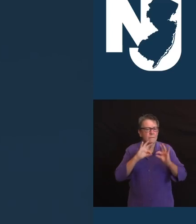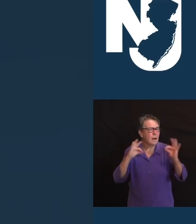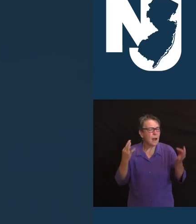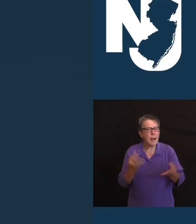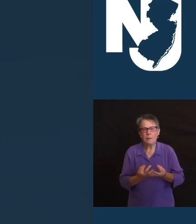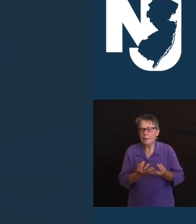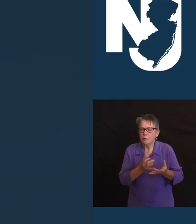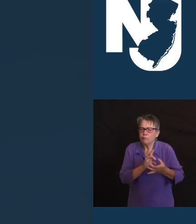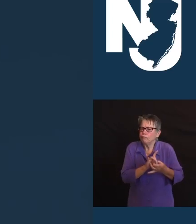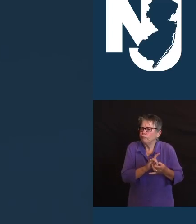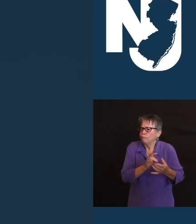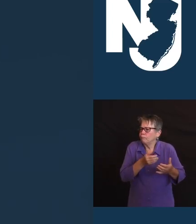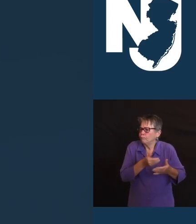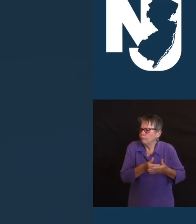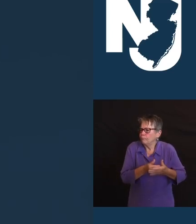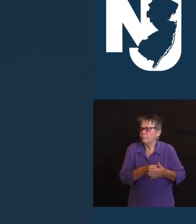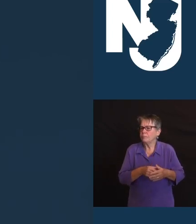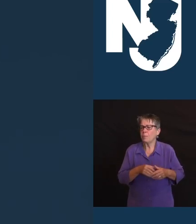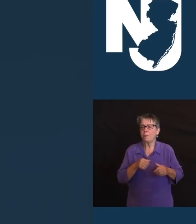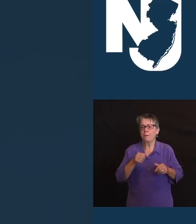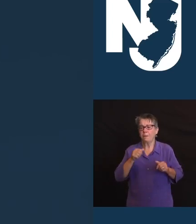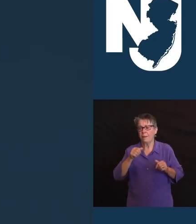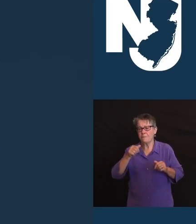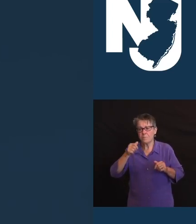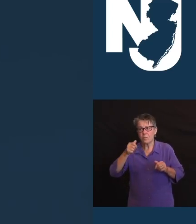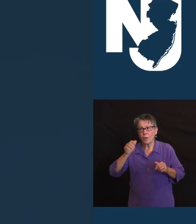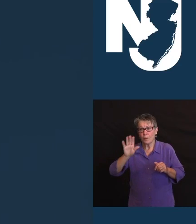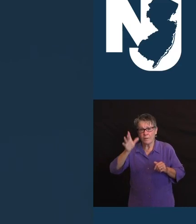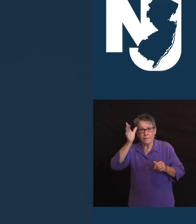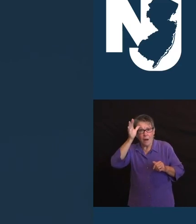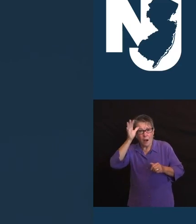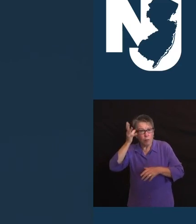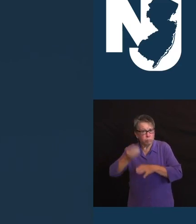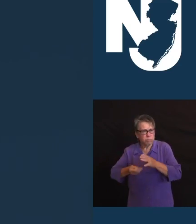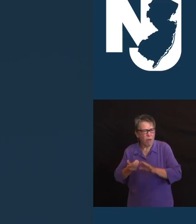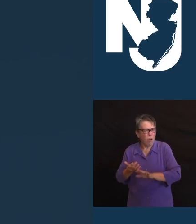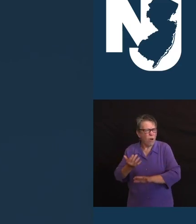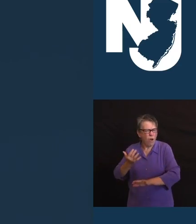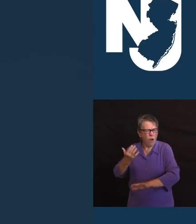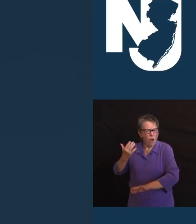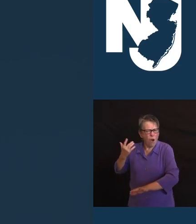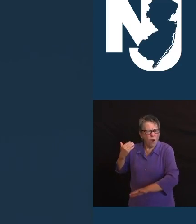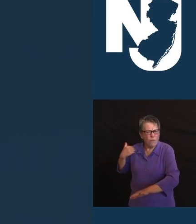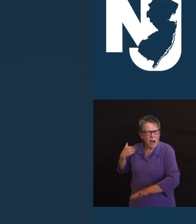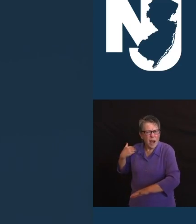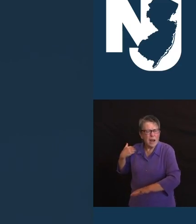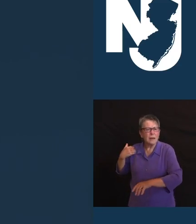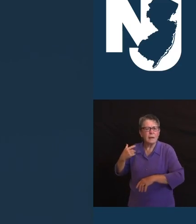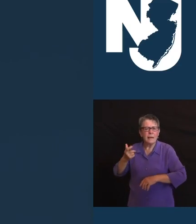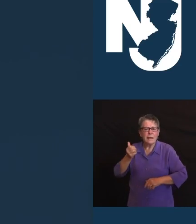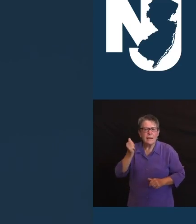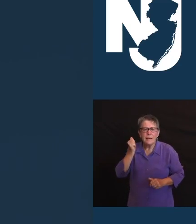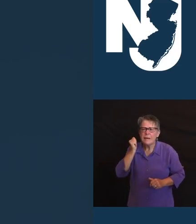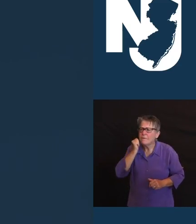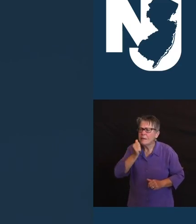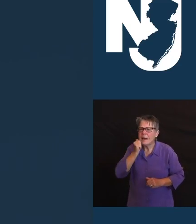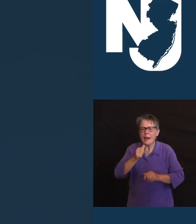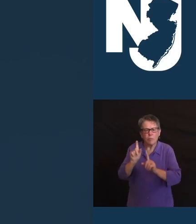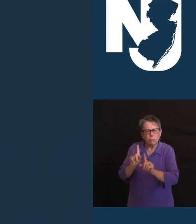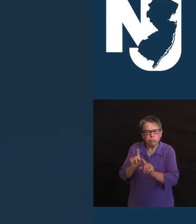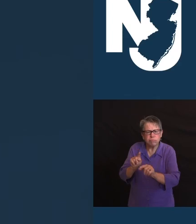Yvette would take time after work every day to visit her mother, who lived only a few blocks from the Robert Waters